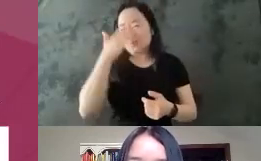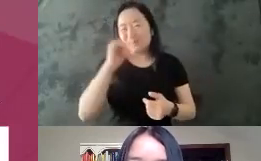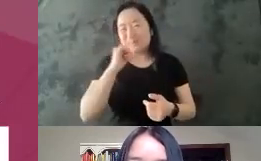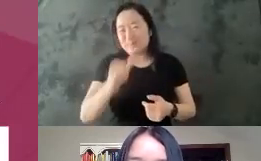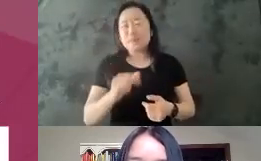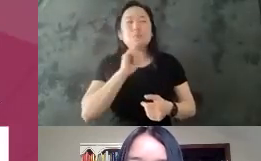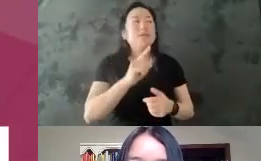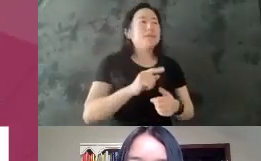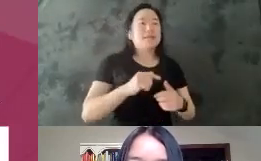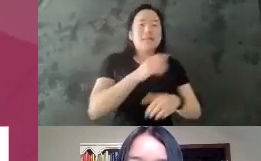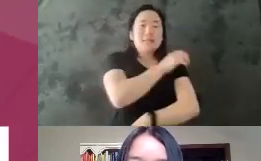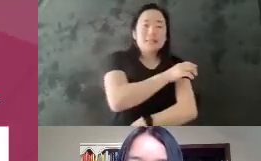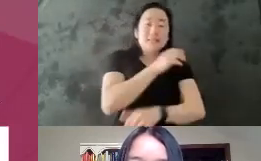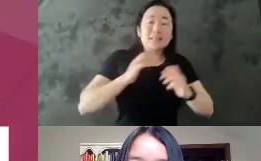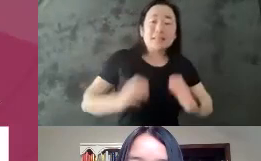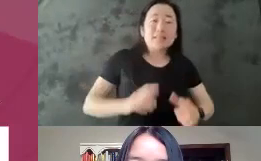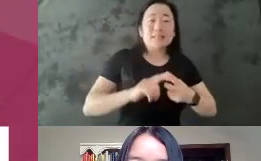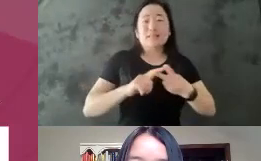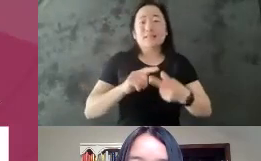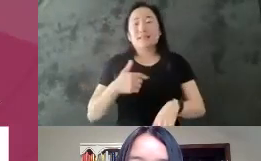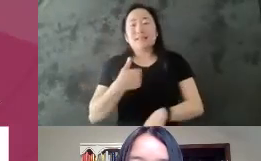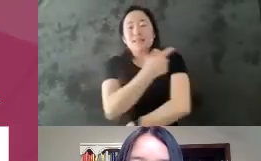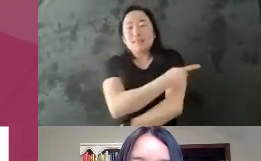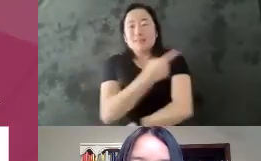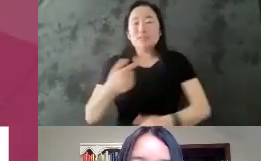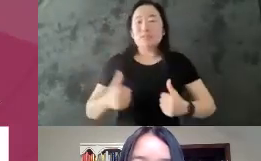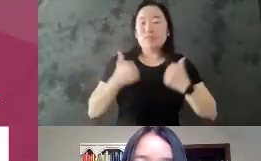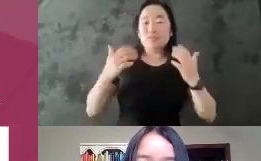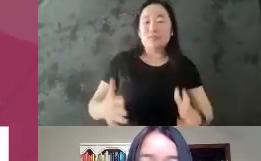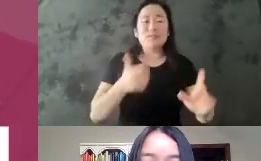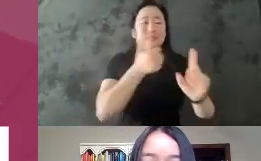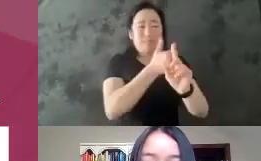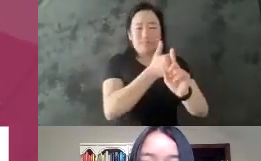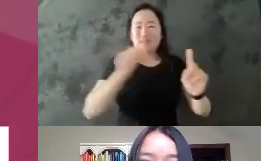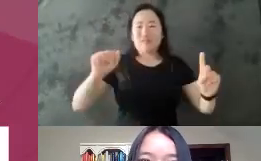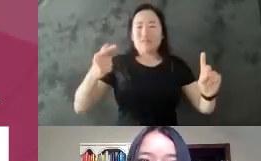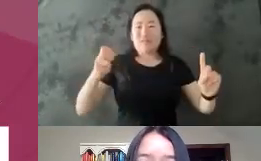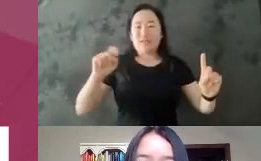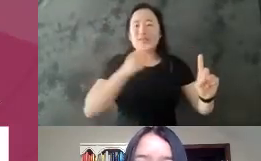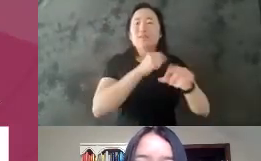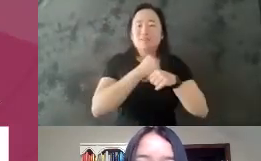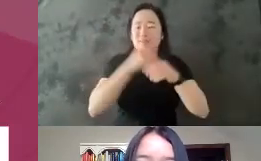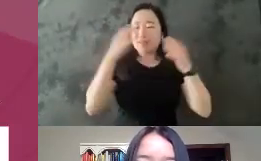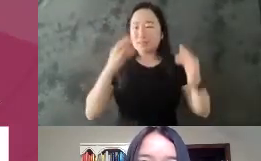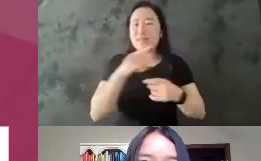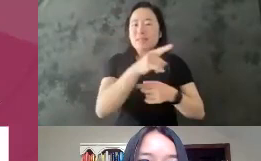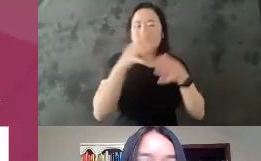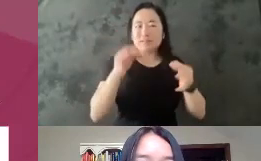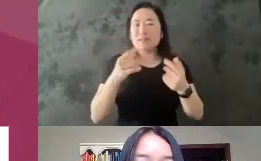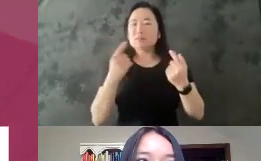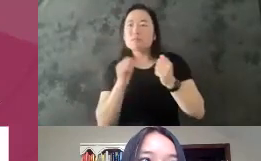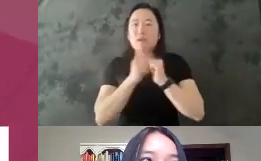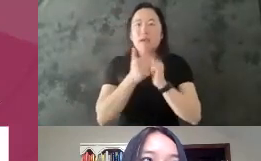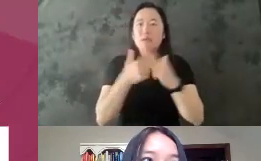survivor that you're working with who is really the agent in determining their own well-being and healing. And again, this approach is really